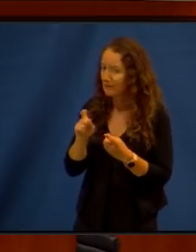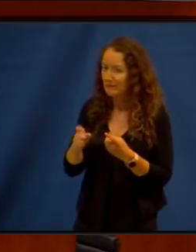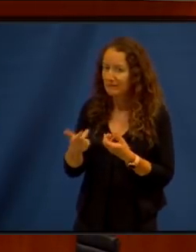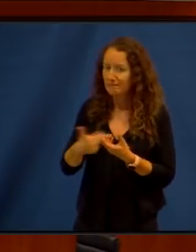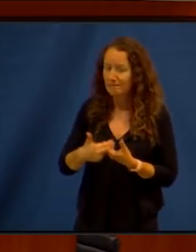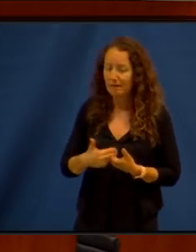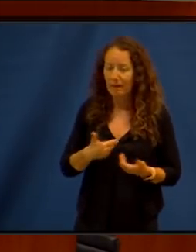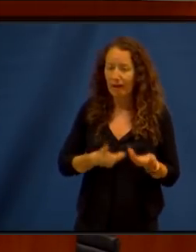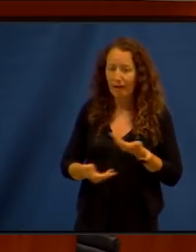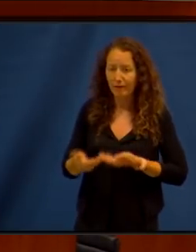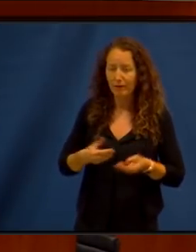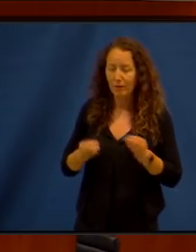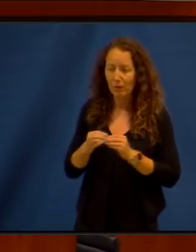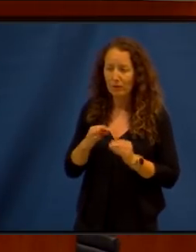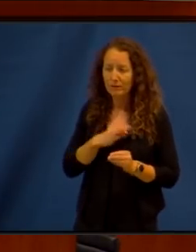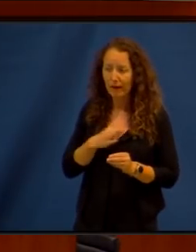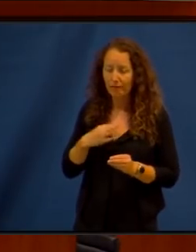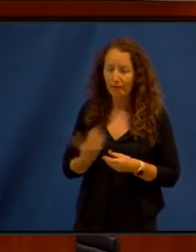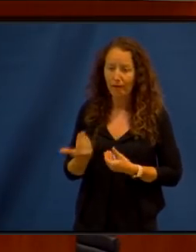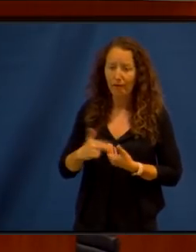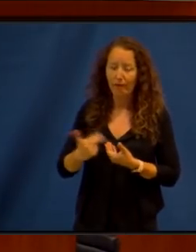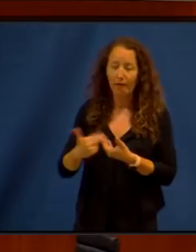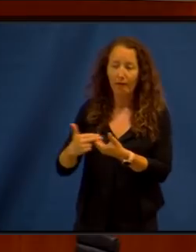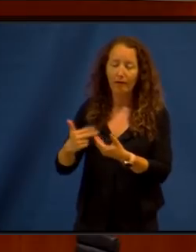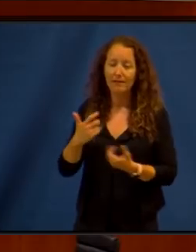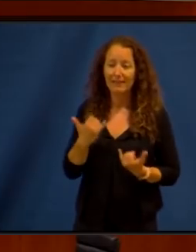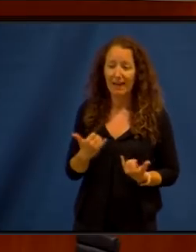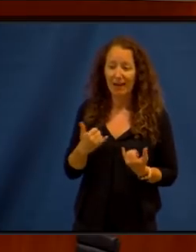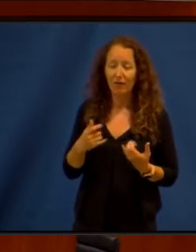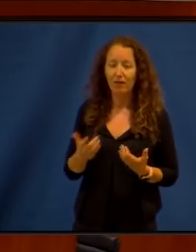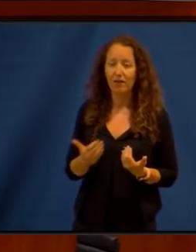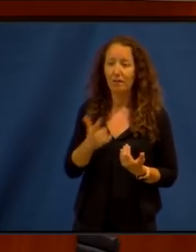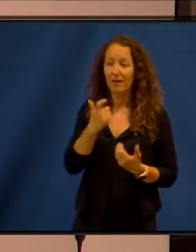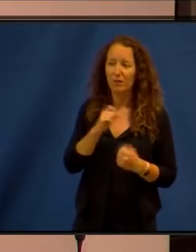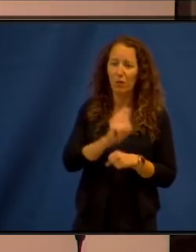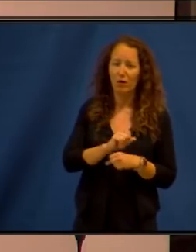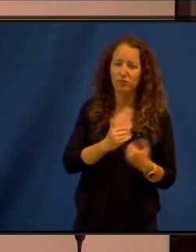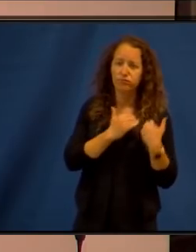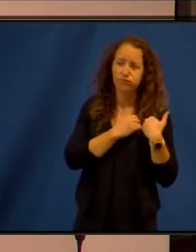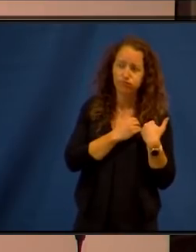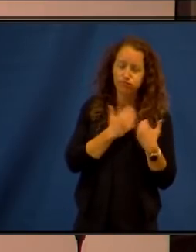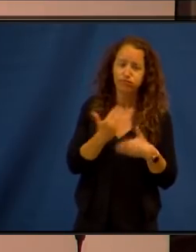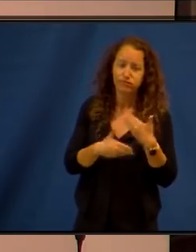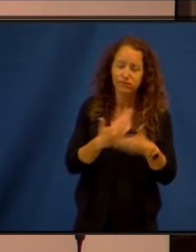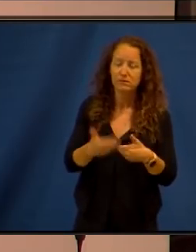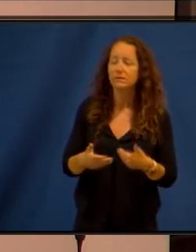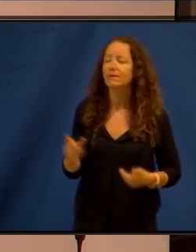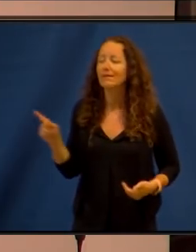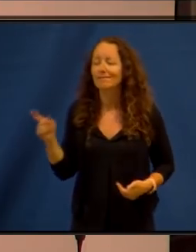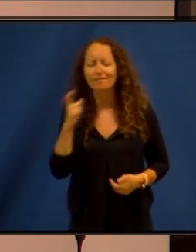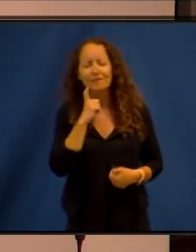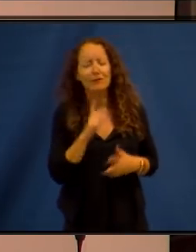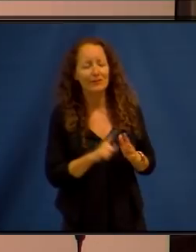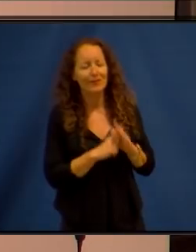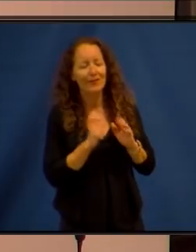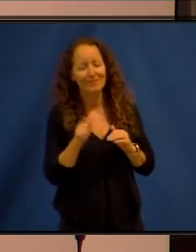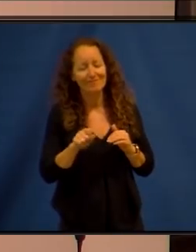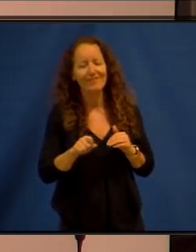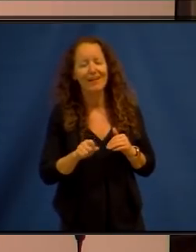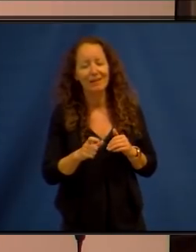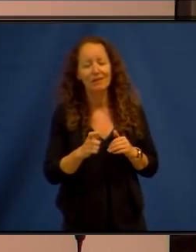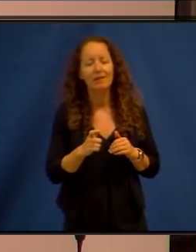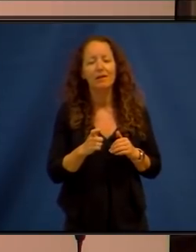more staff to help with the workload during this pandemic? We have just started that process, as a matter of fact. We have brought on